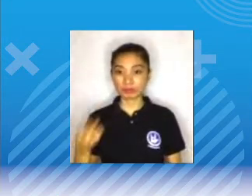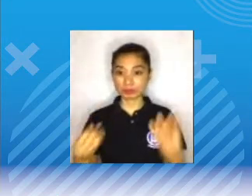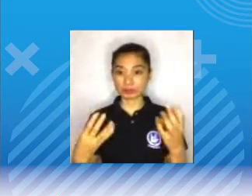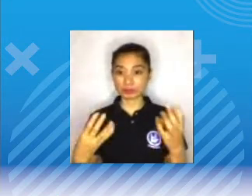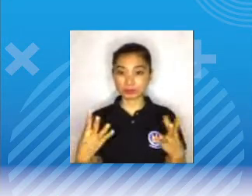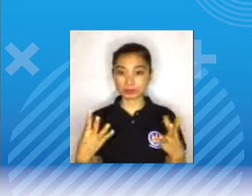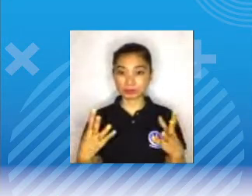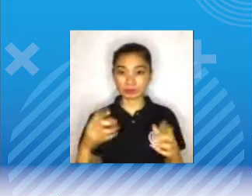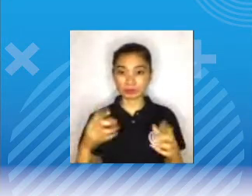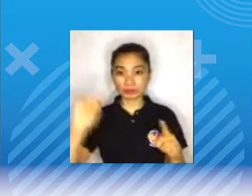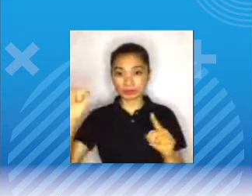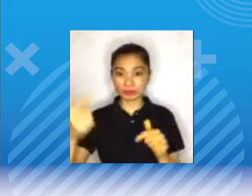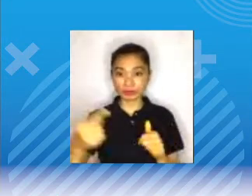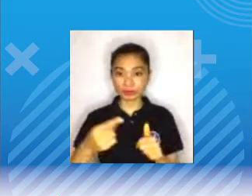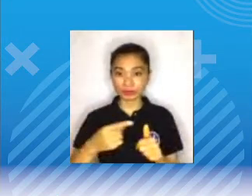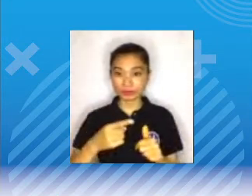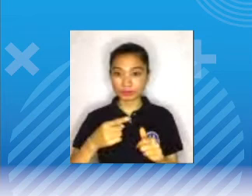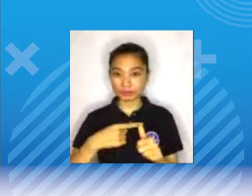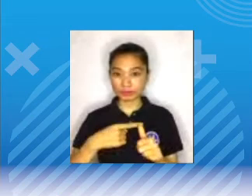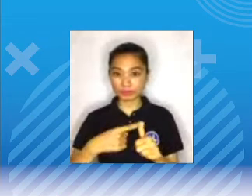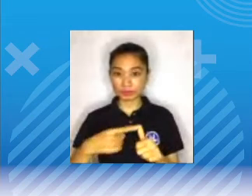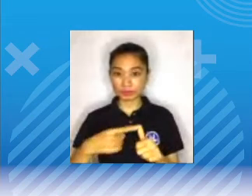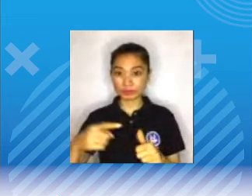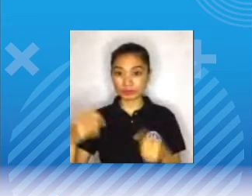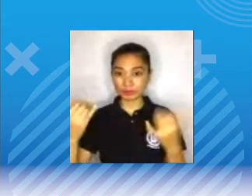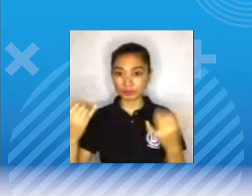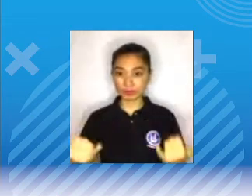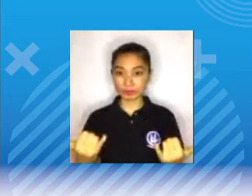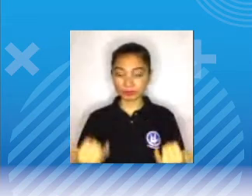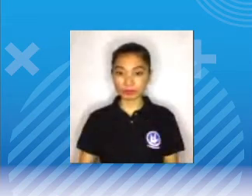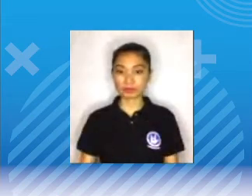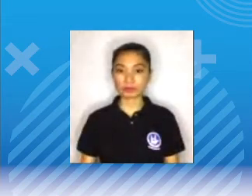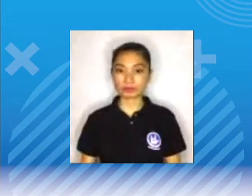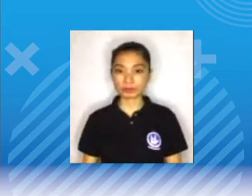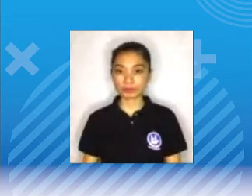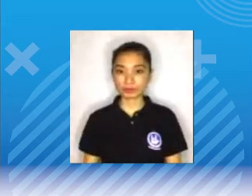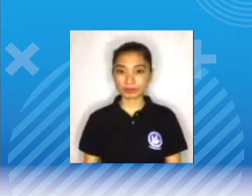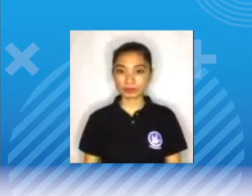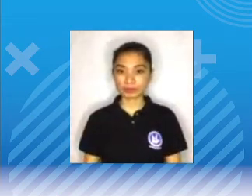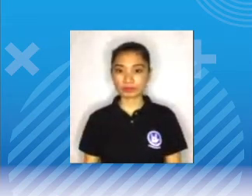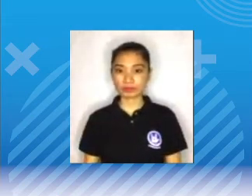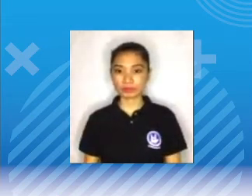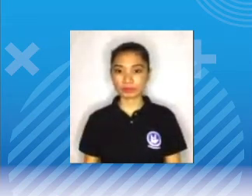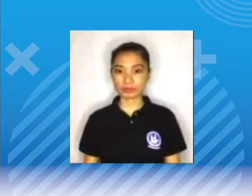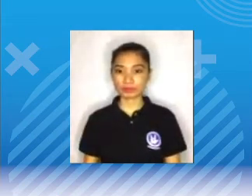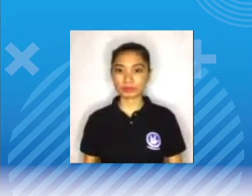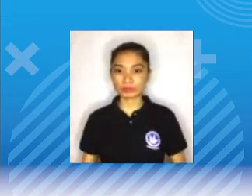this session is currently the Director for Research